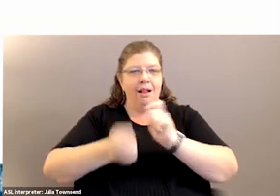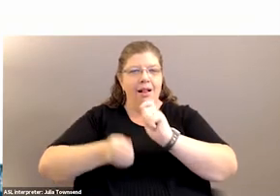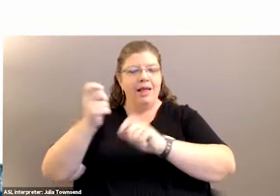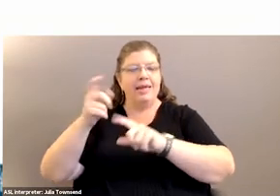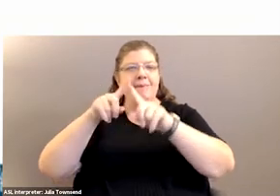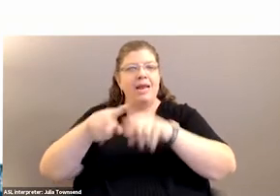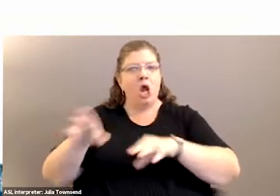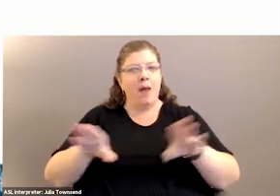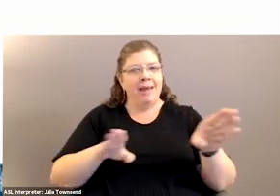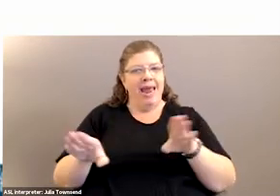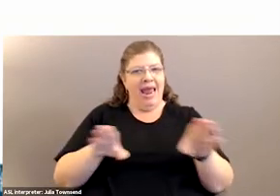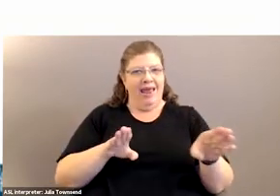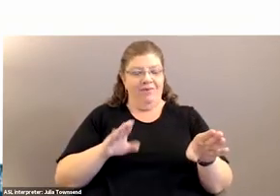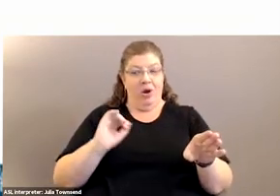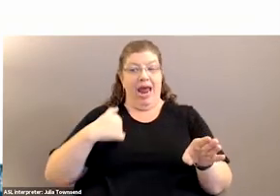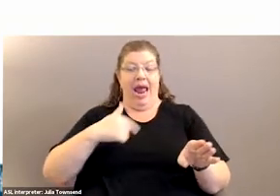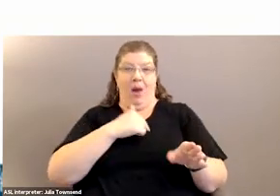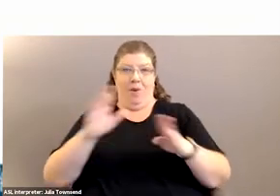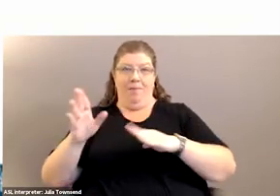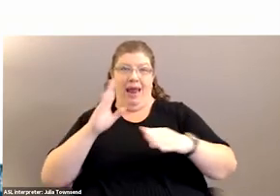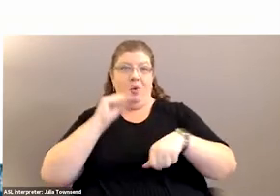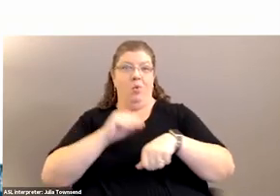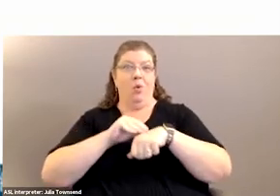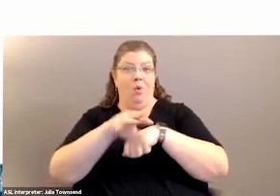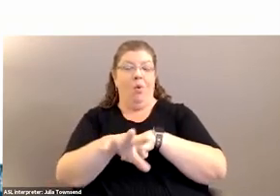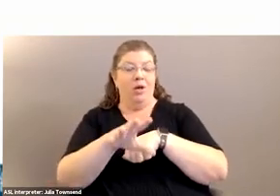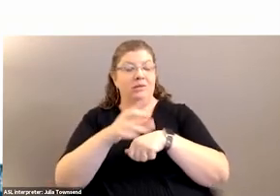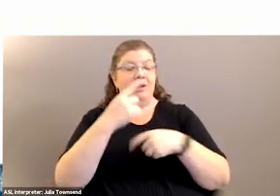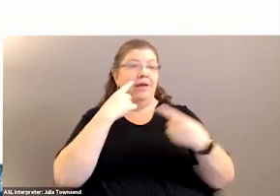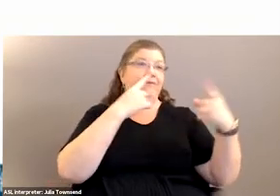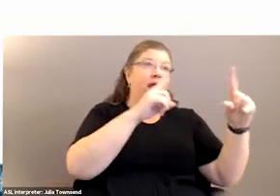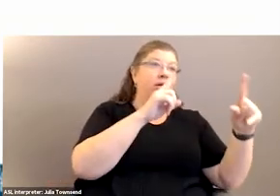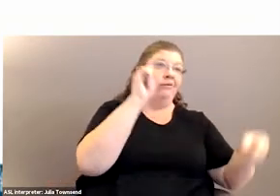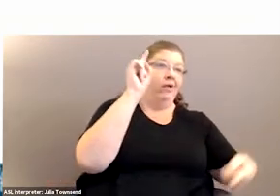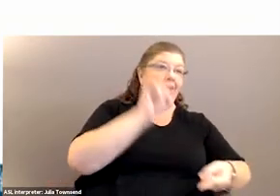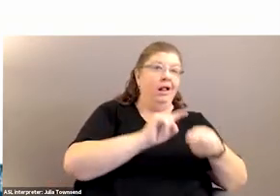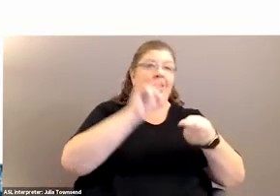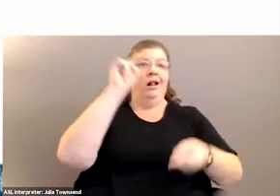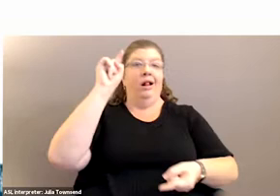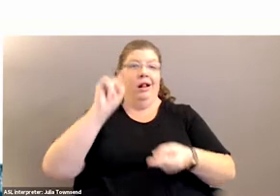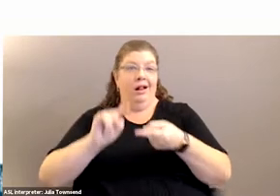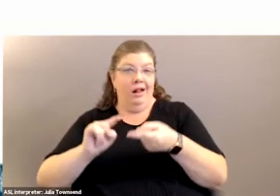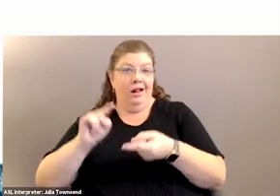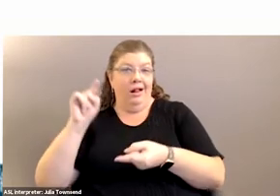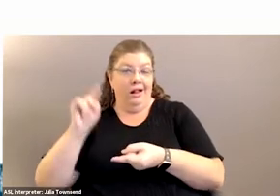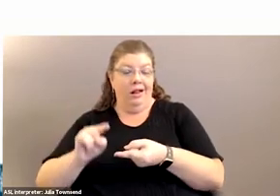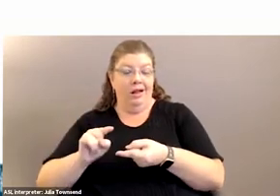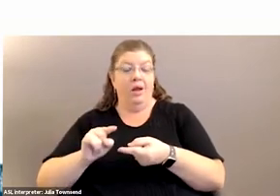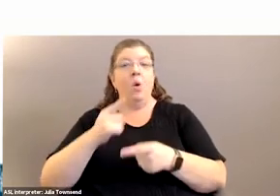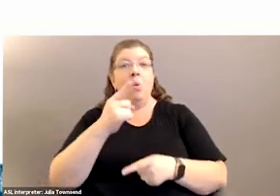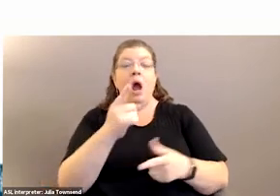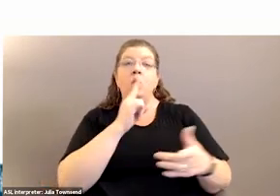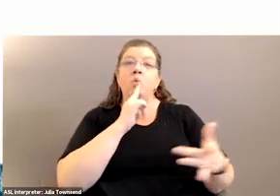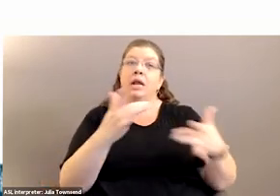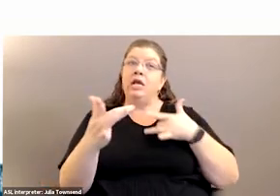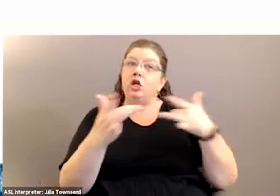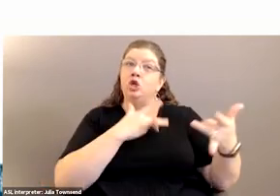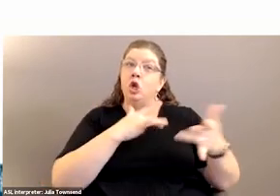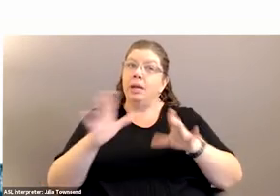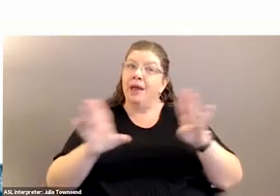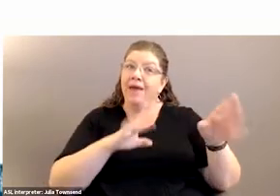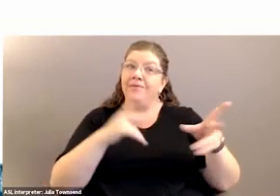behavior our behavior so one especially concerning behavior we've been seeing repeatedly